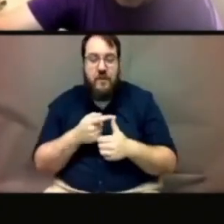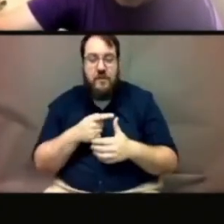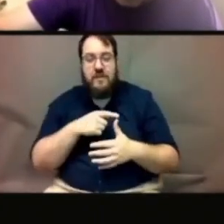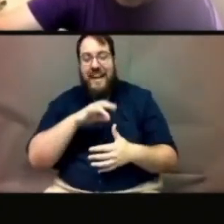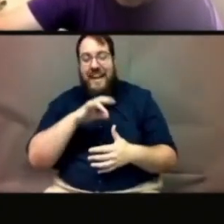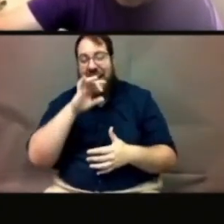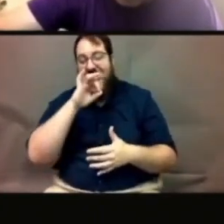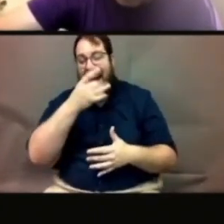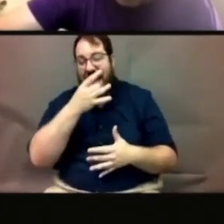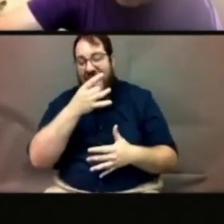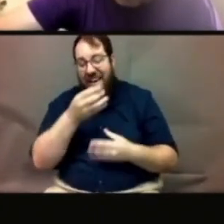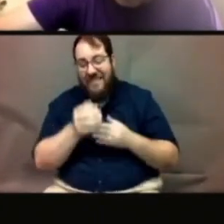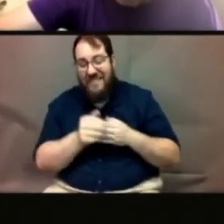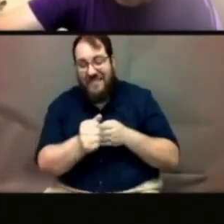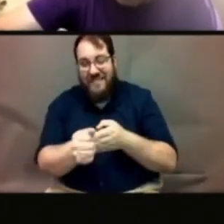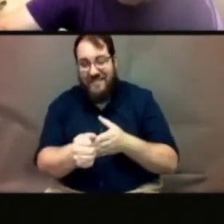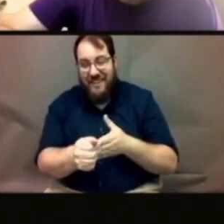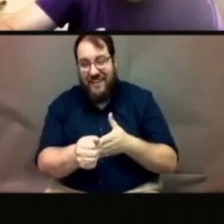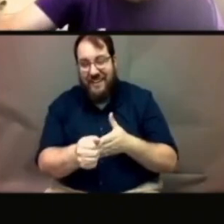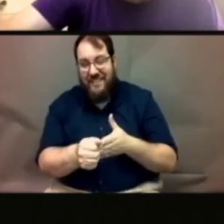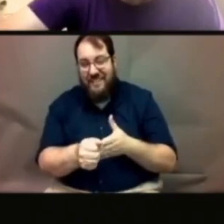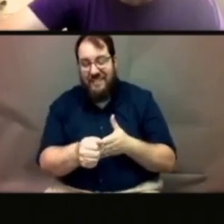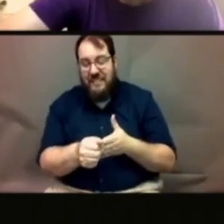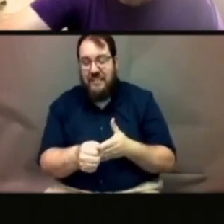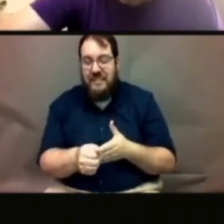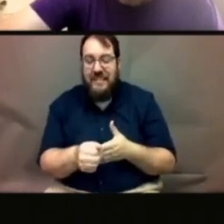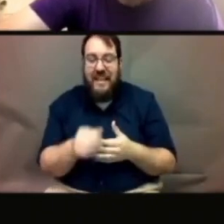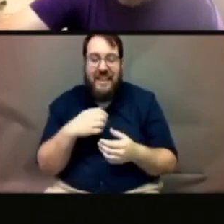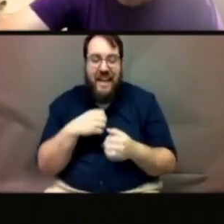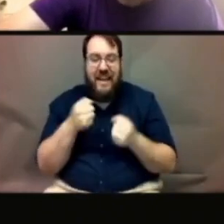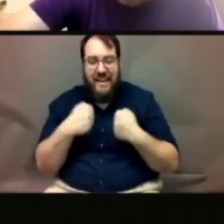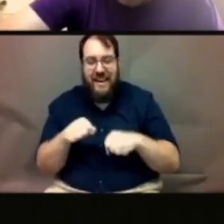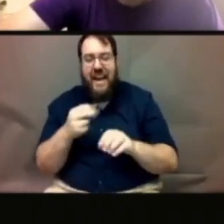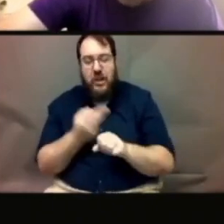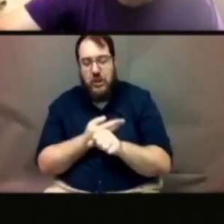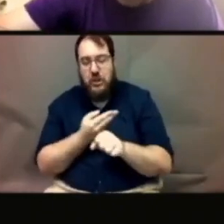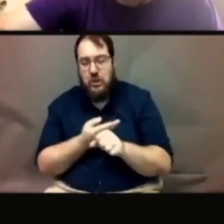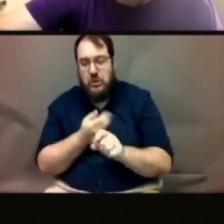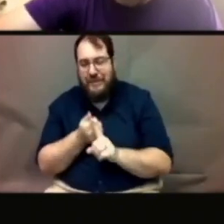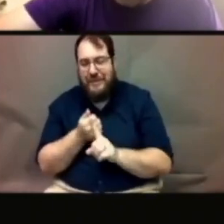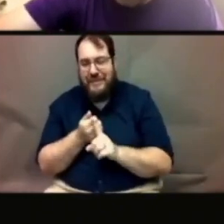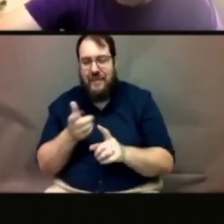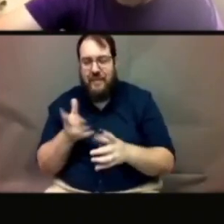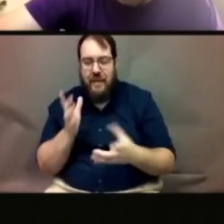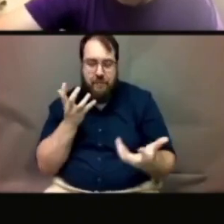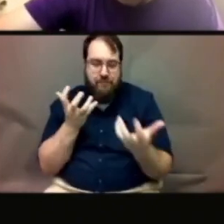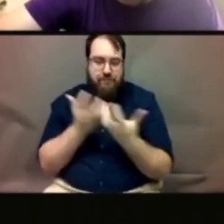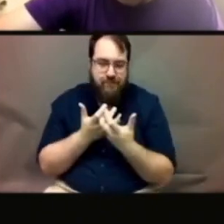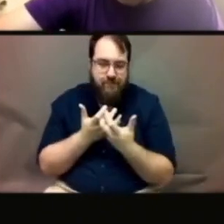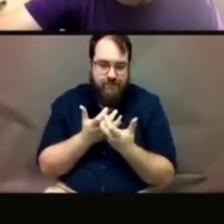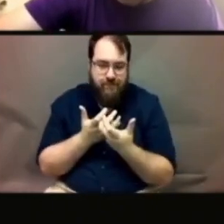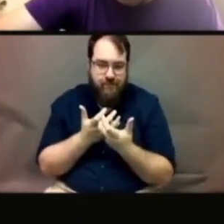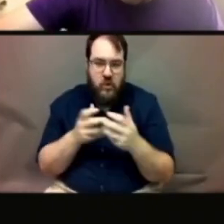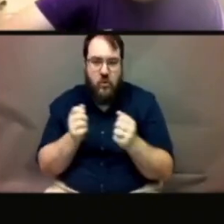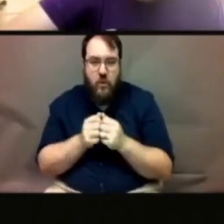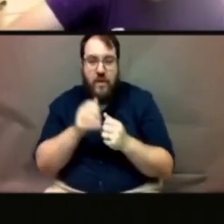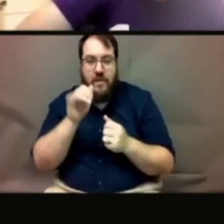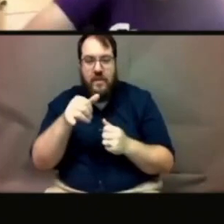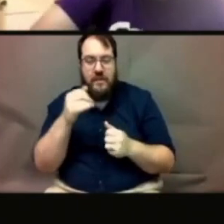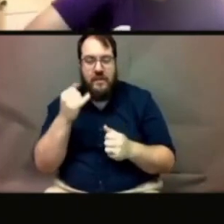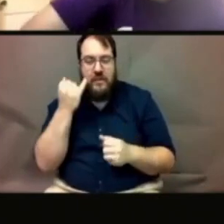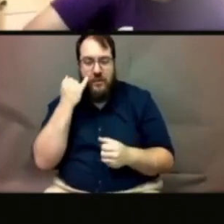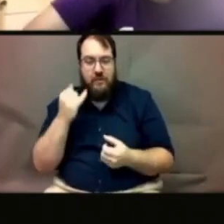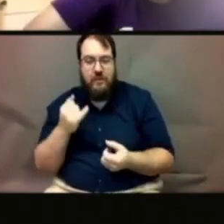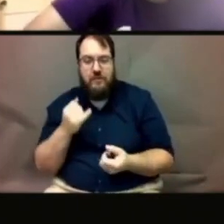built these to scaffold, and the Makey Makey classroom slides go with this exact lineup. And if you get the STEM pack,